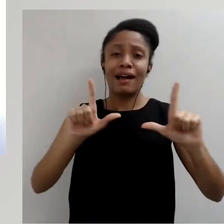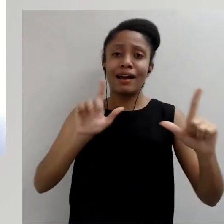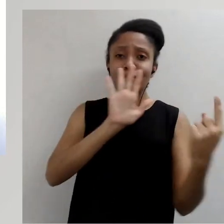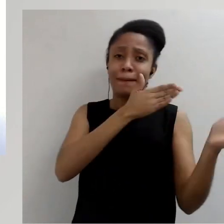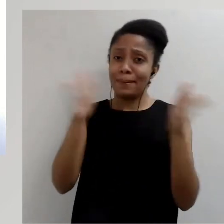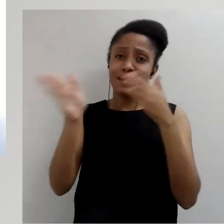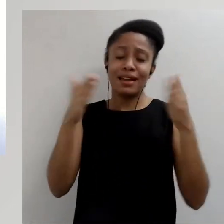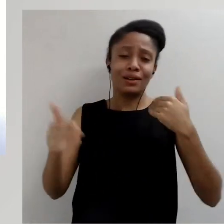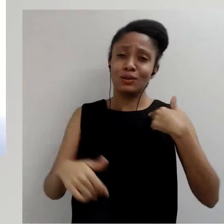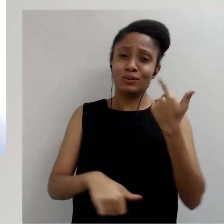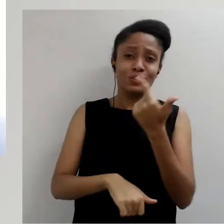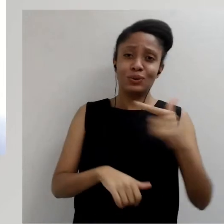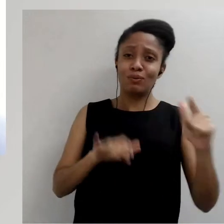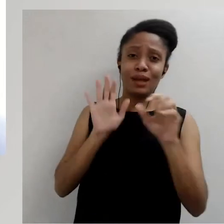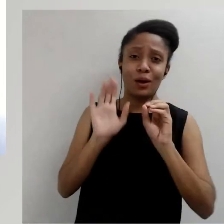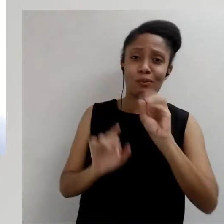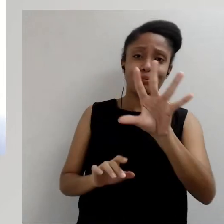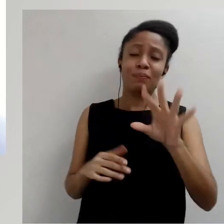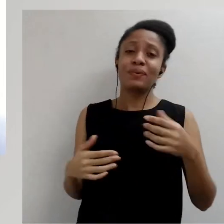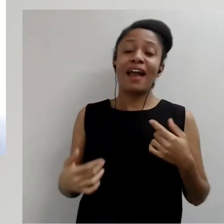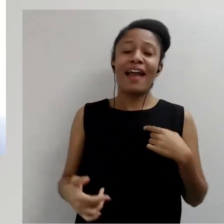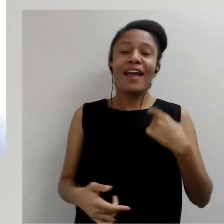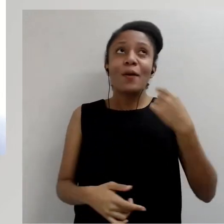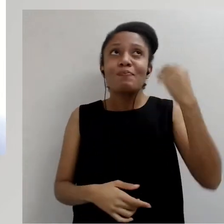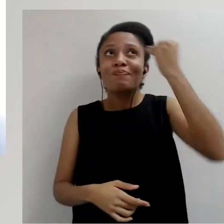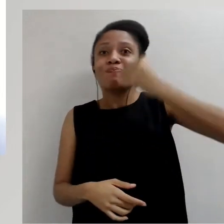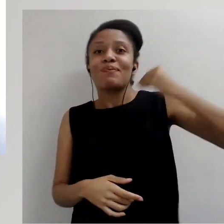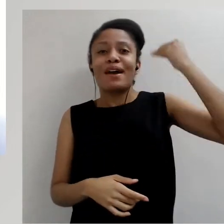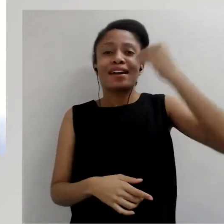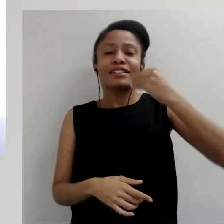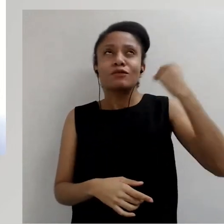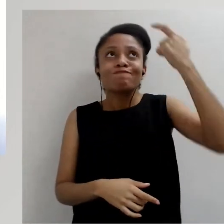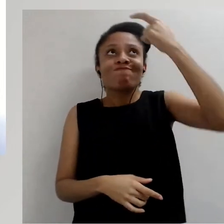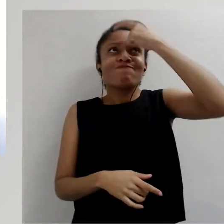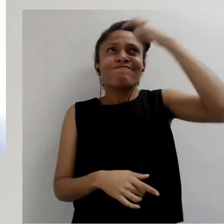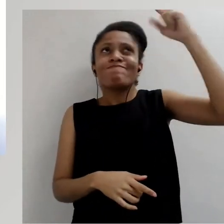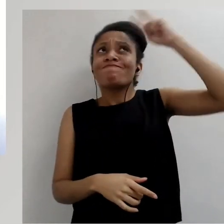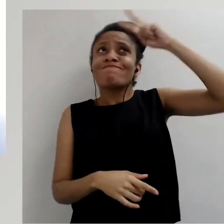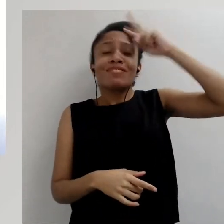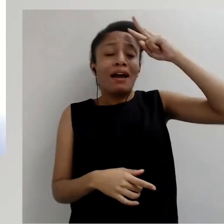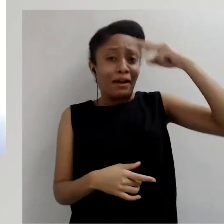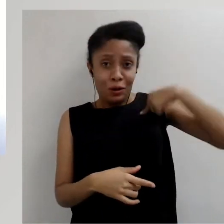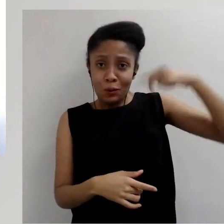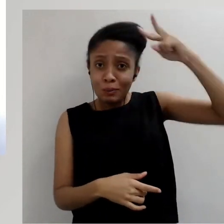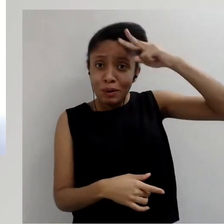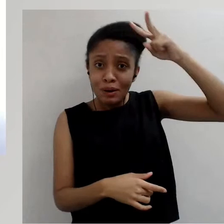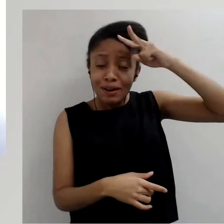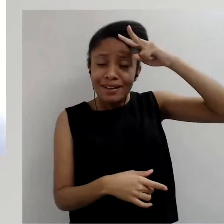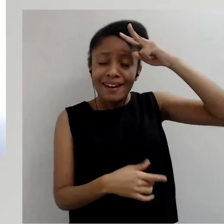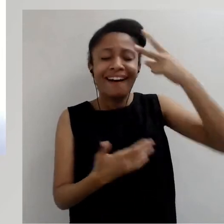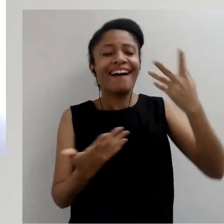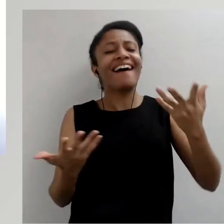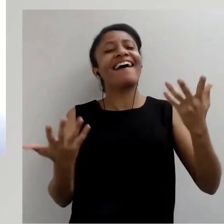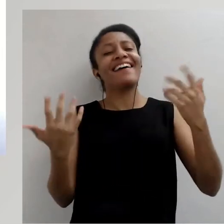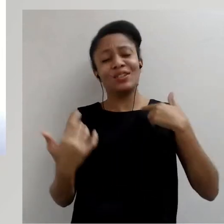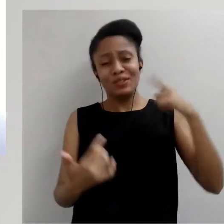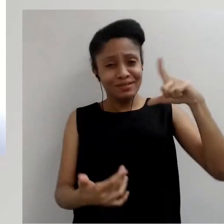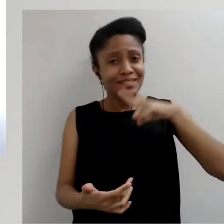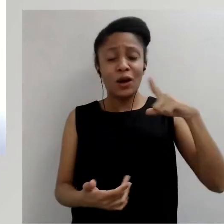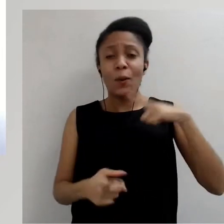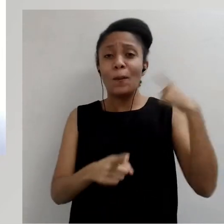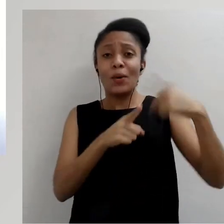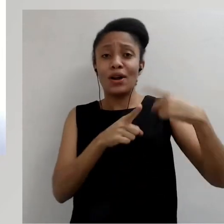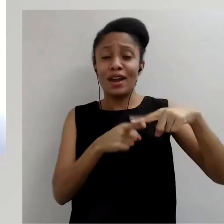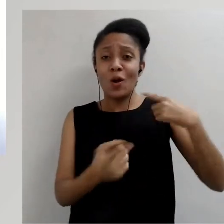profession. I don't have any presentation, only my memory. And as I have memory, I have the history of the Brazilian